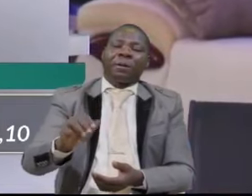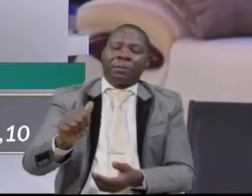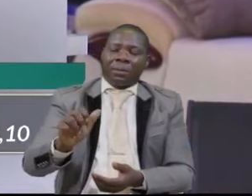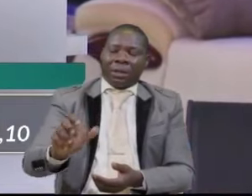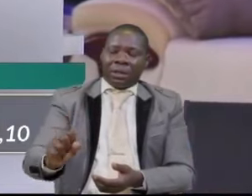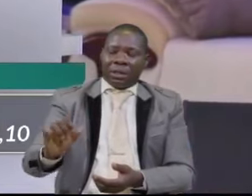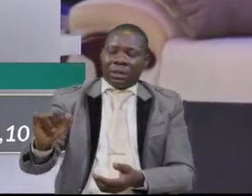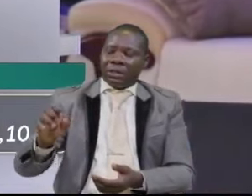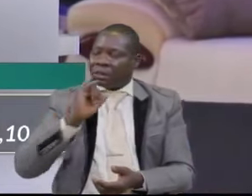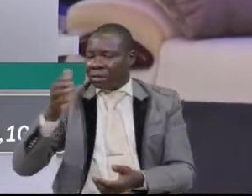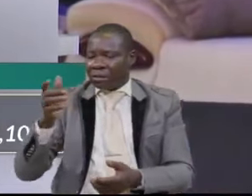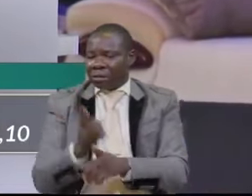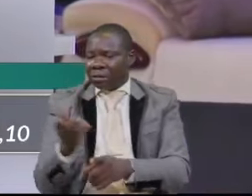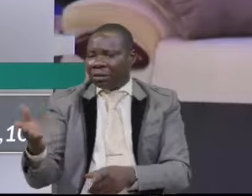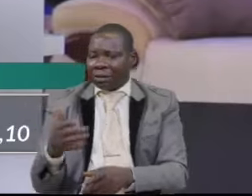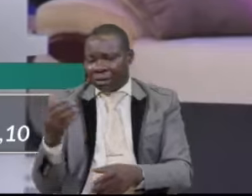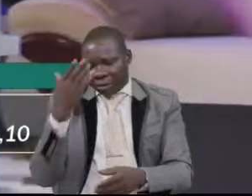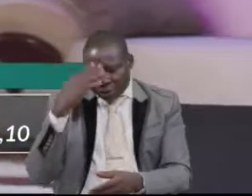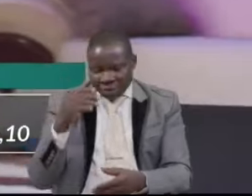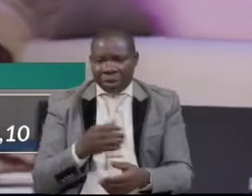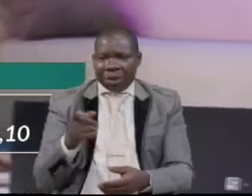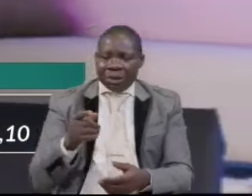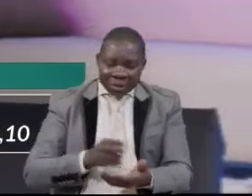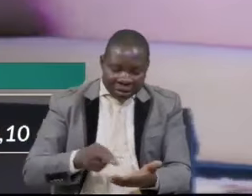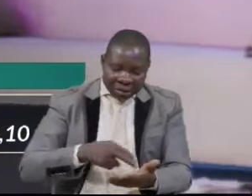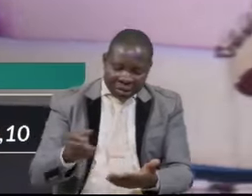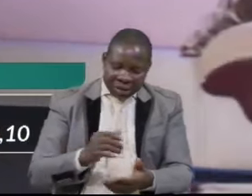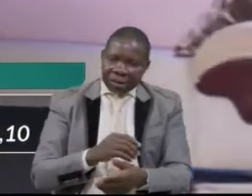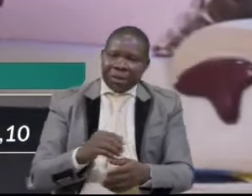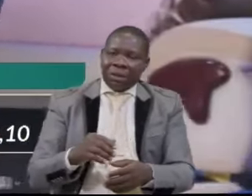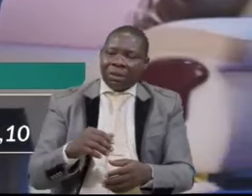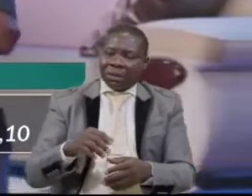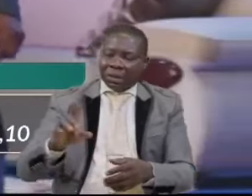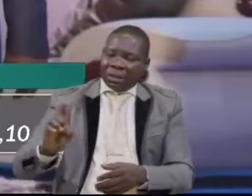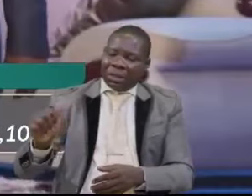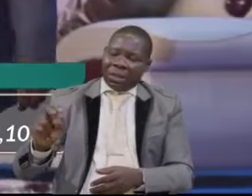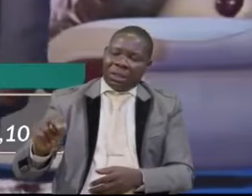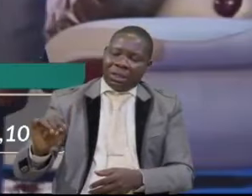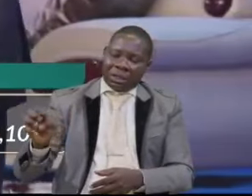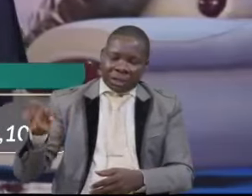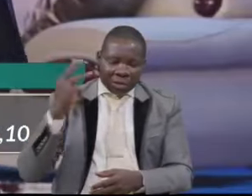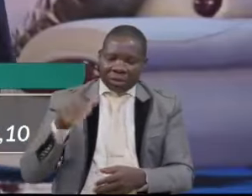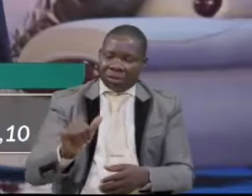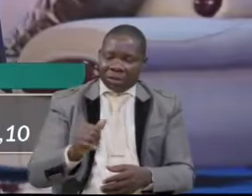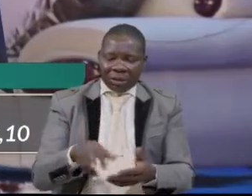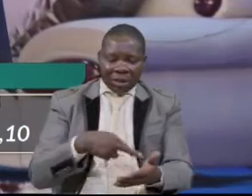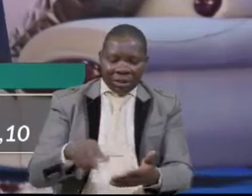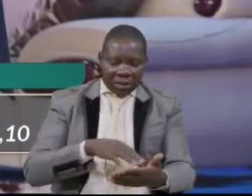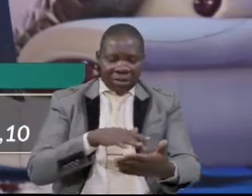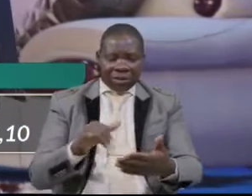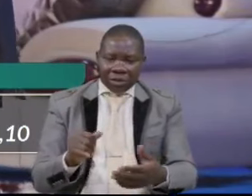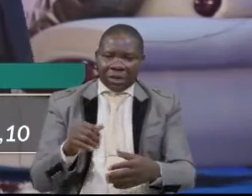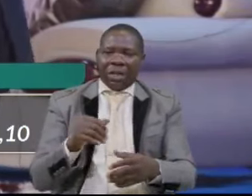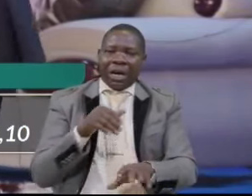there. Do you read? Daniel was still reading, he was still studying, even at the age